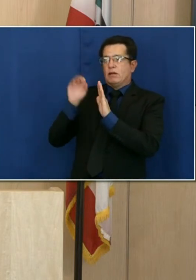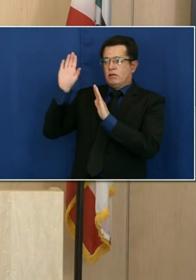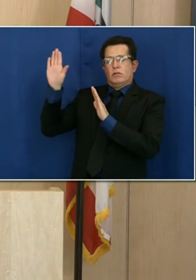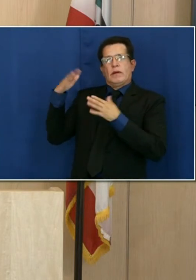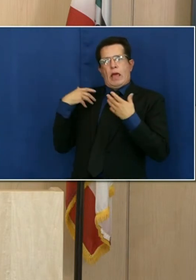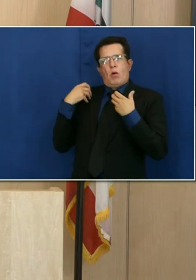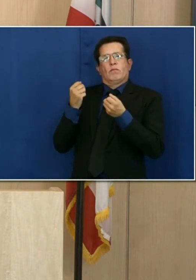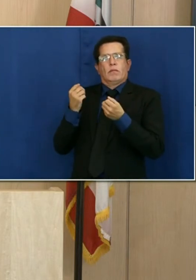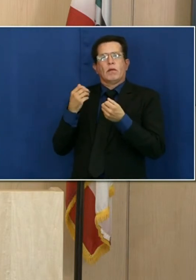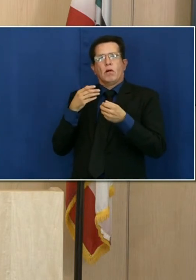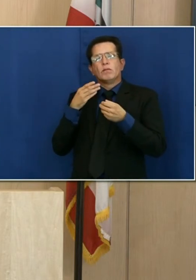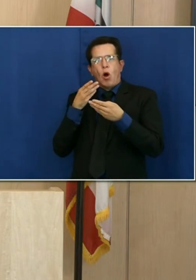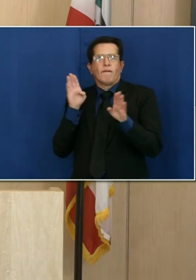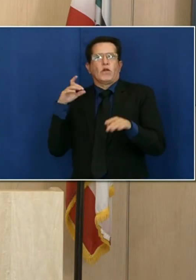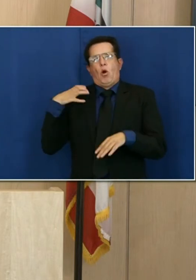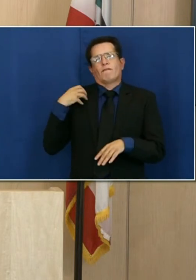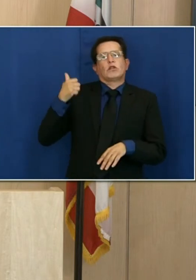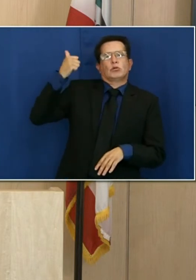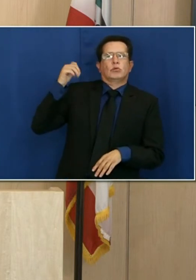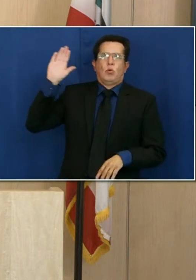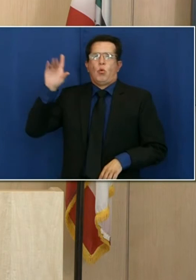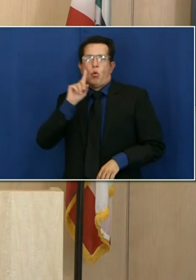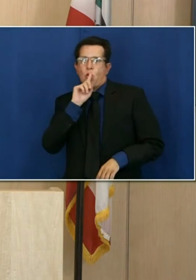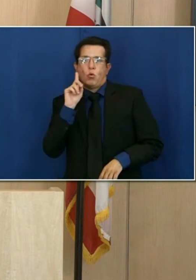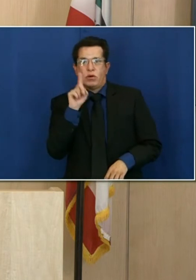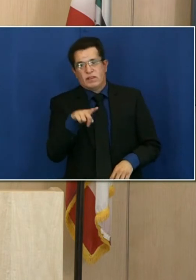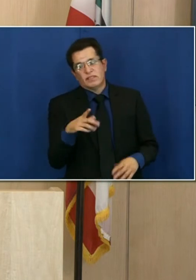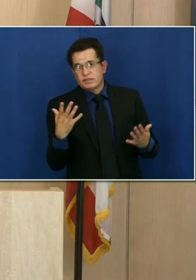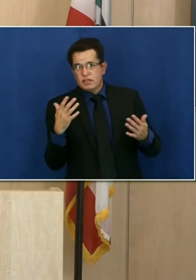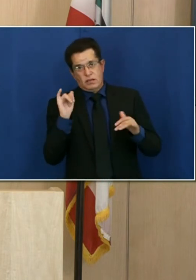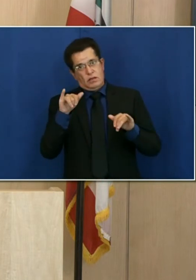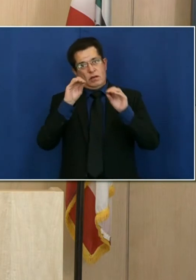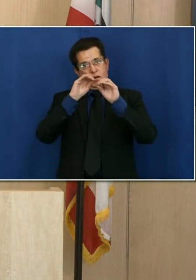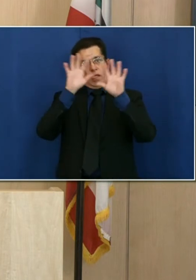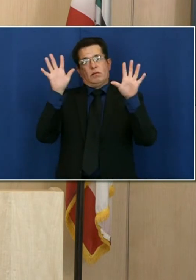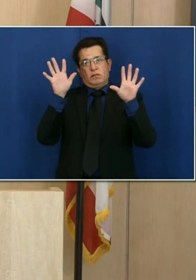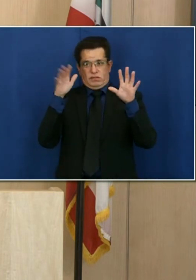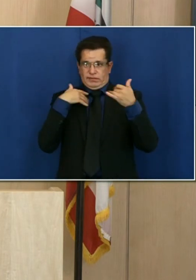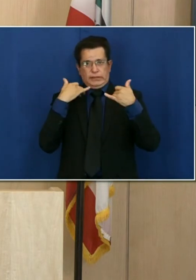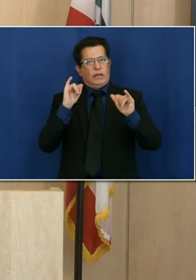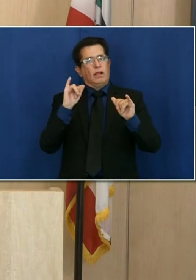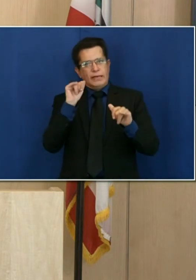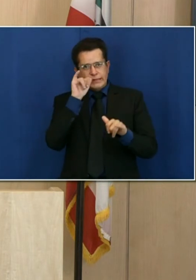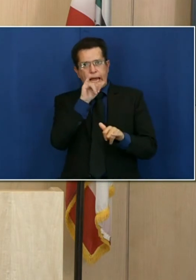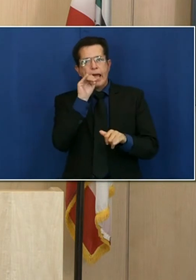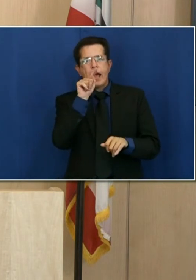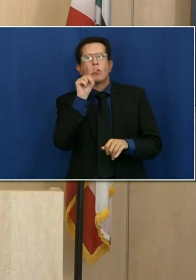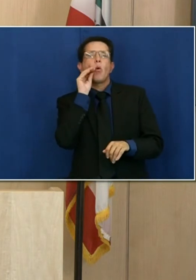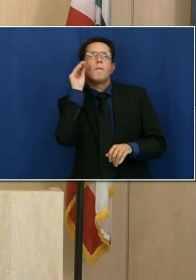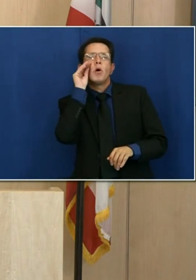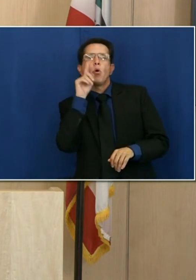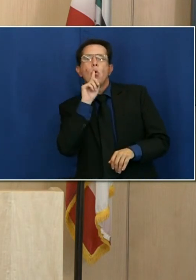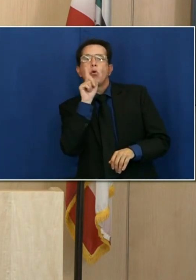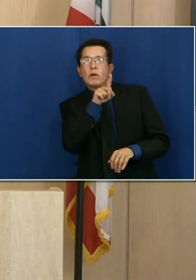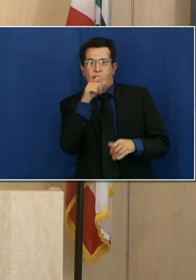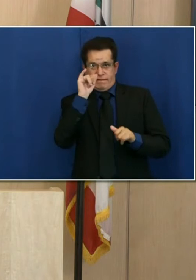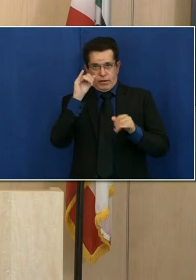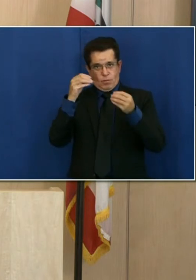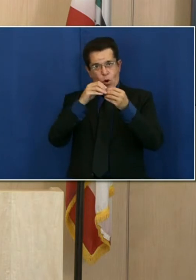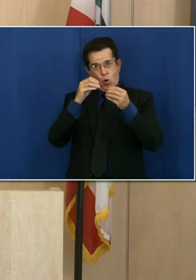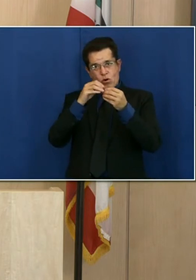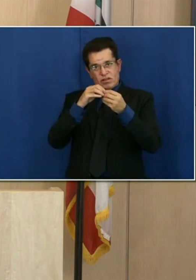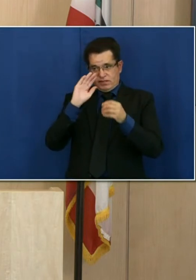officer's order. So I can't be much more clear than that. Certainly, if things continue to